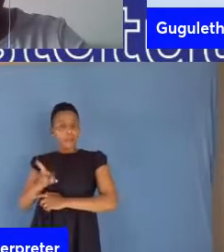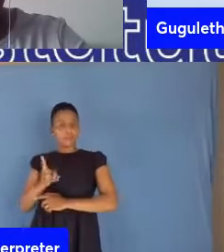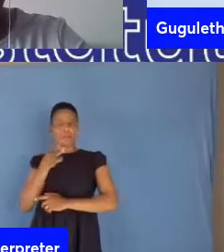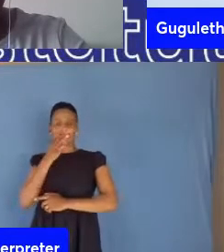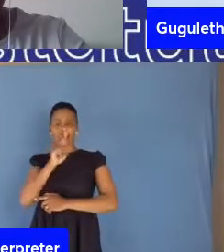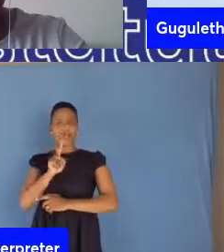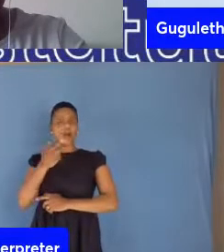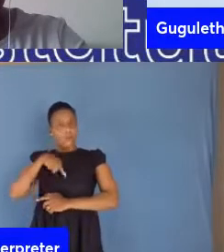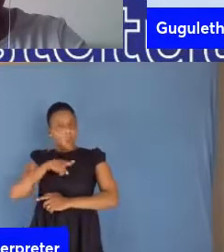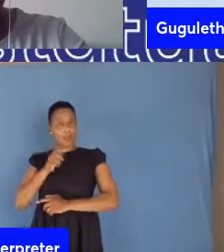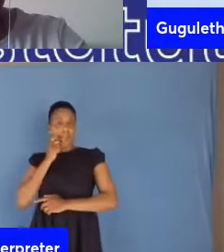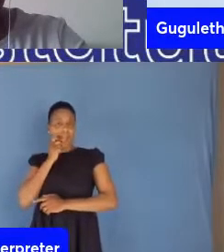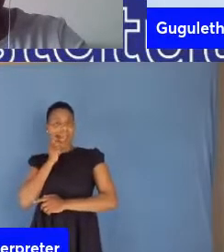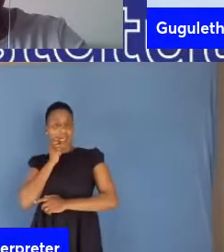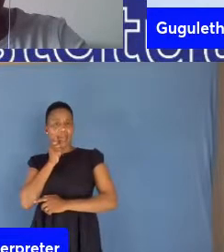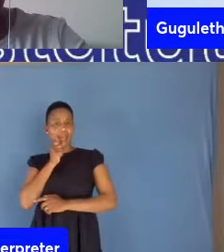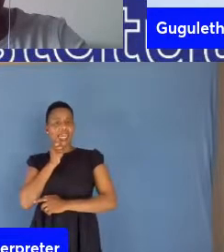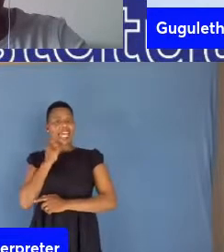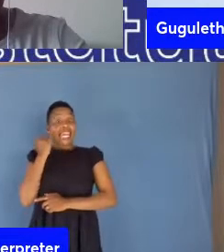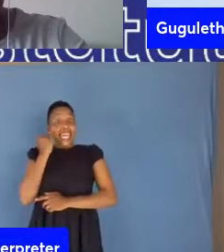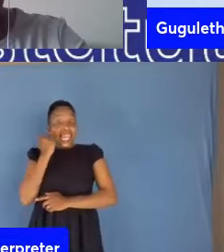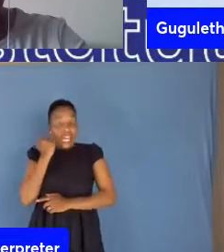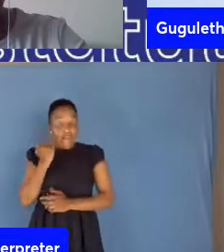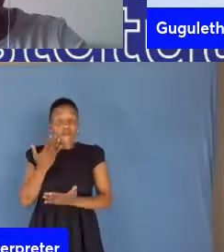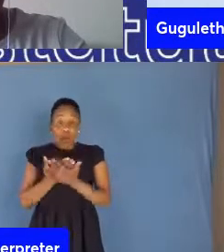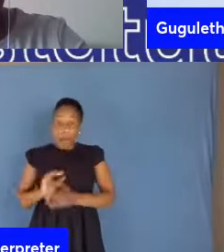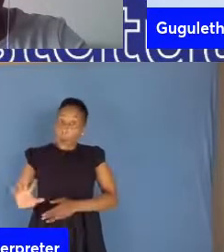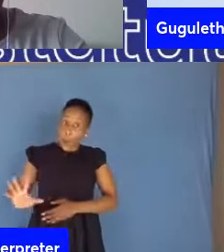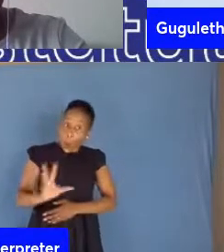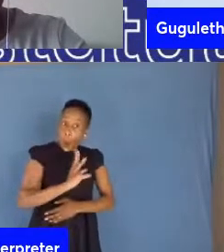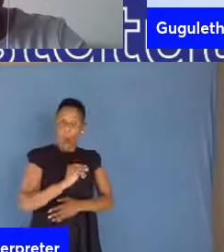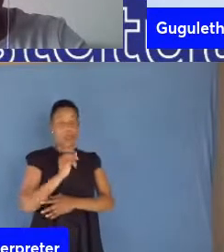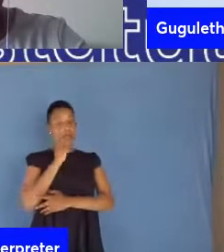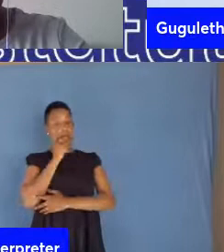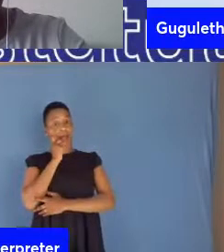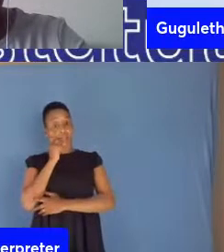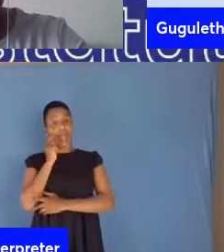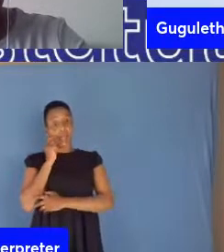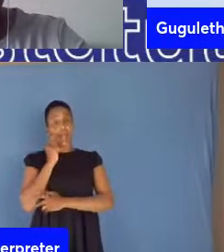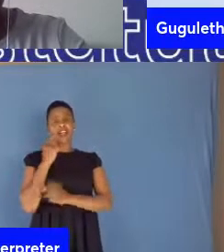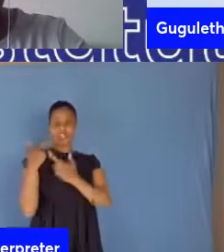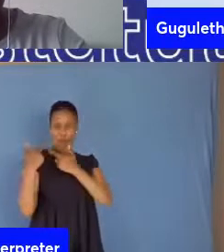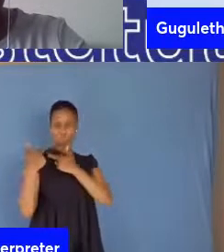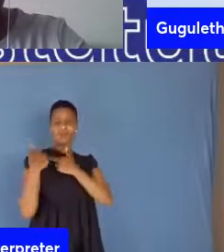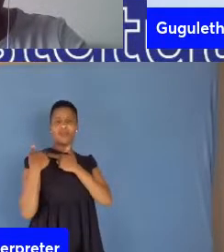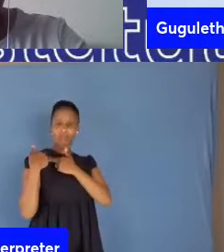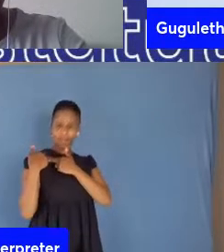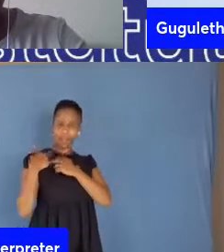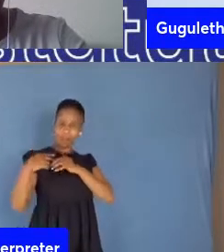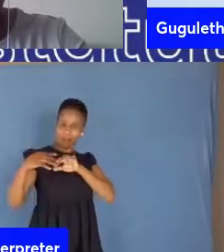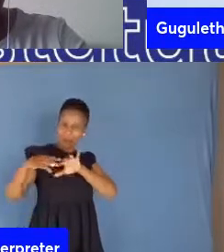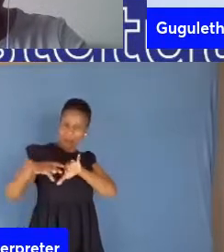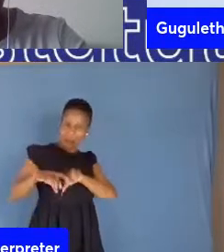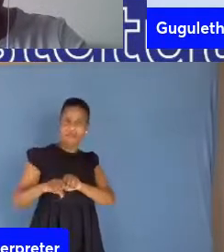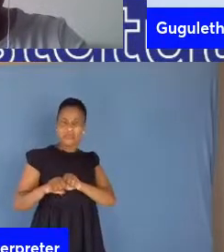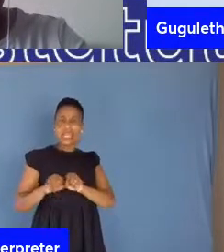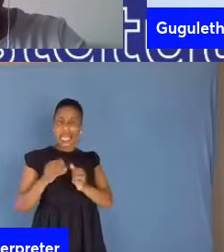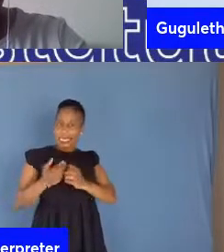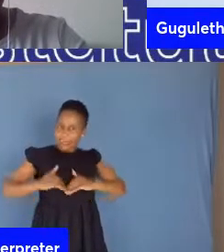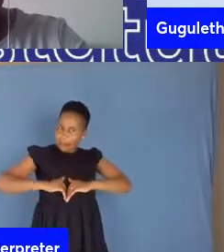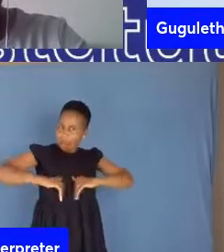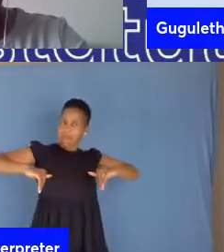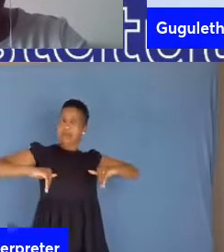were to take responsibility as a machita and isolate rapists, there wouldn't be a rapist in South